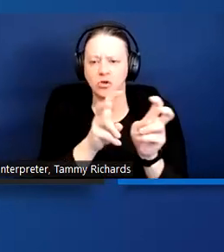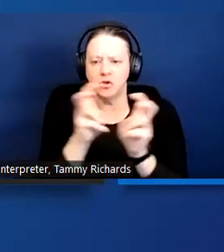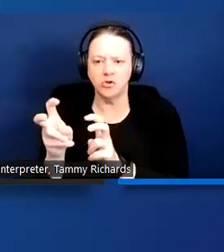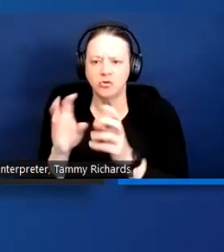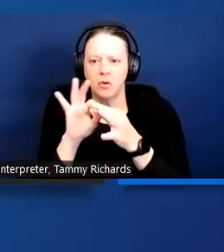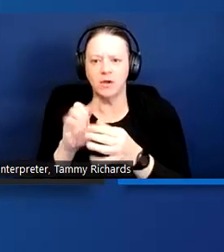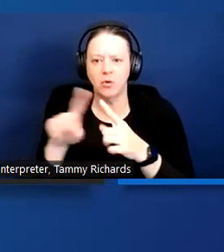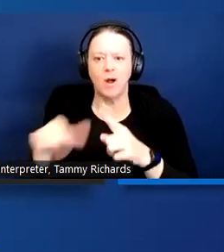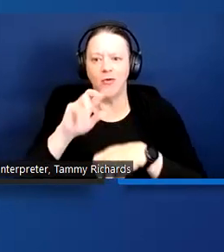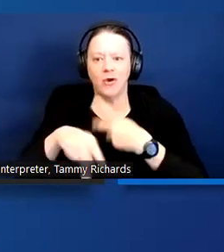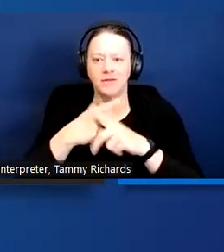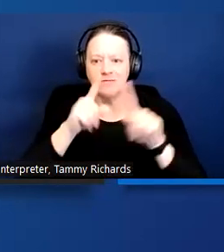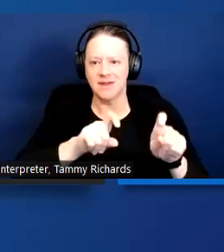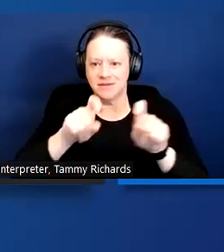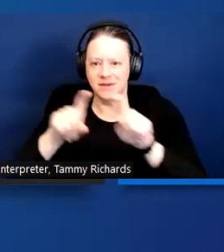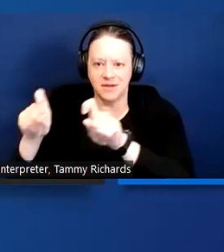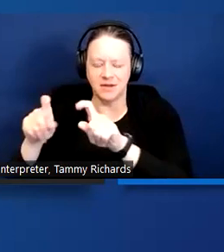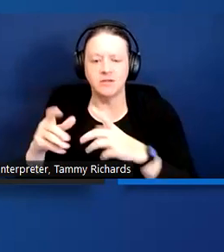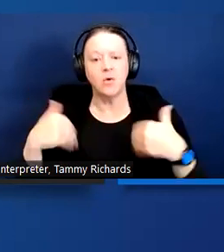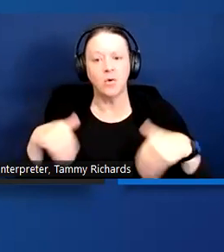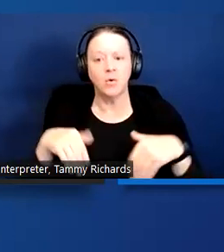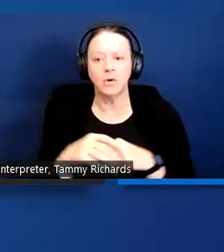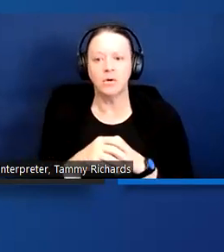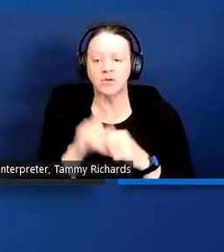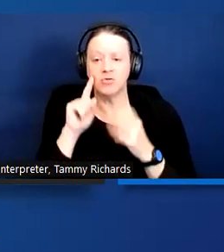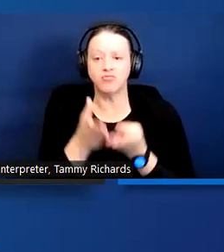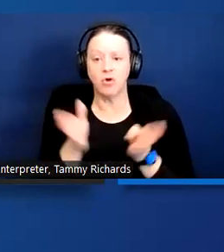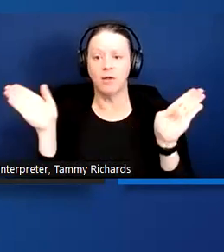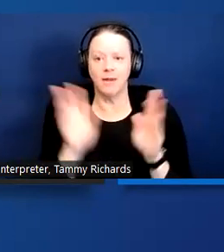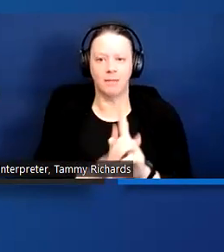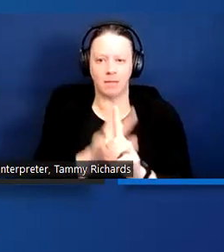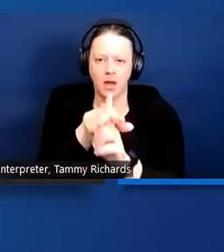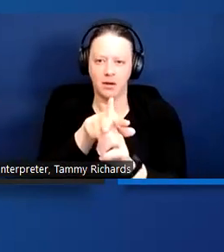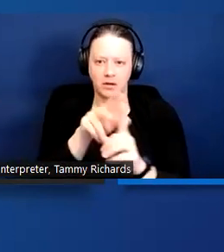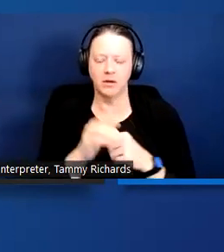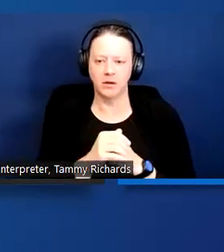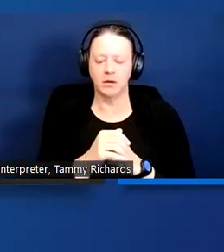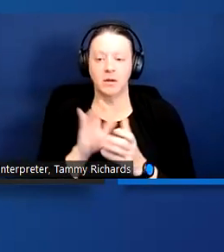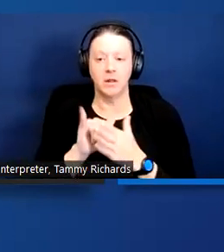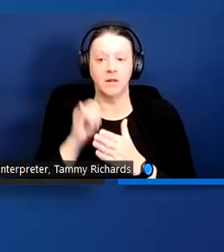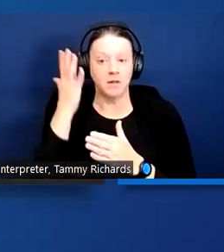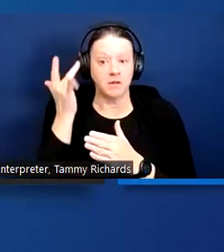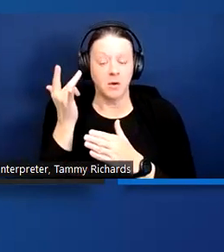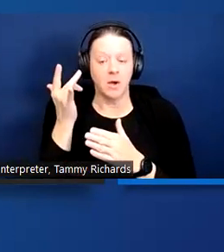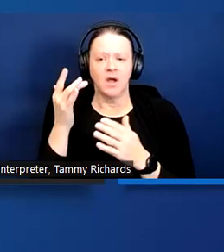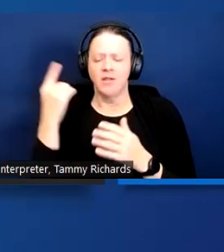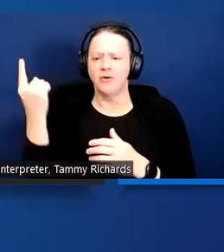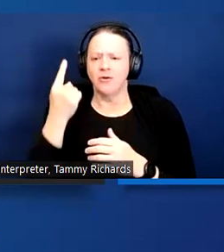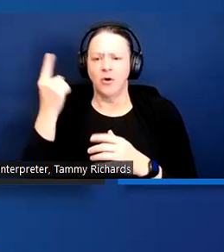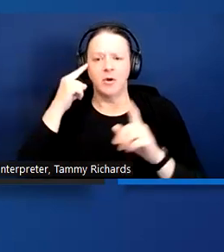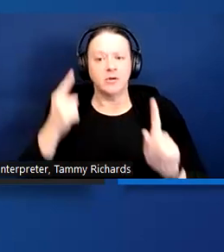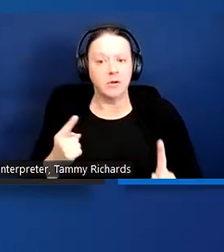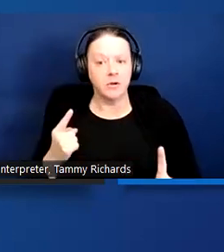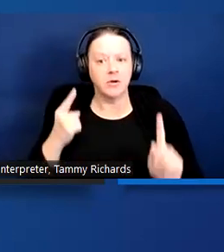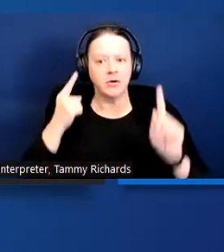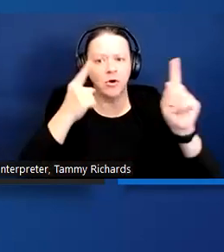So it's very broadly applied. And that's why there's always this goal of